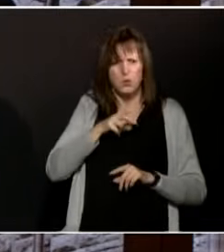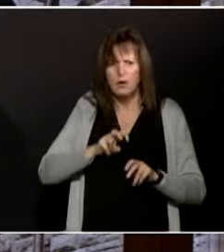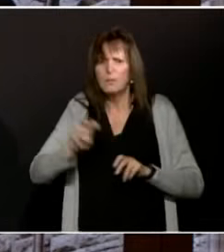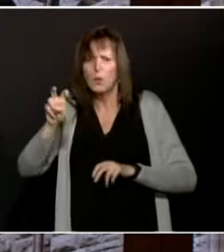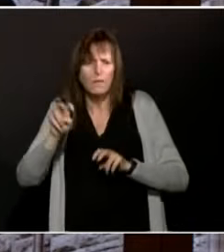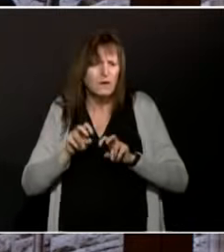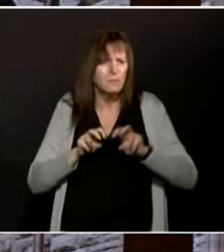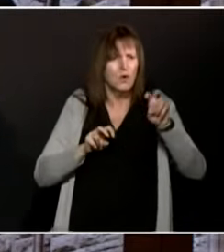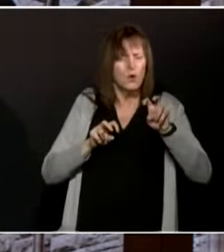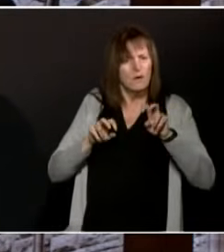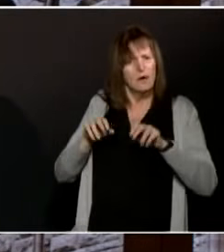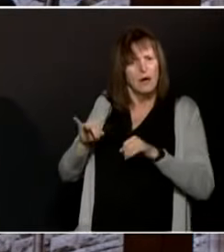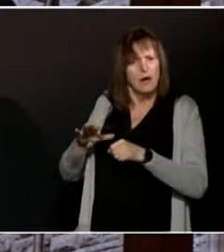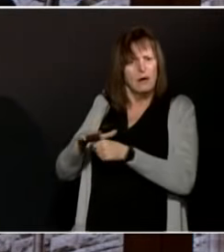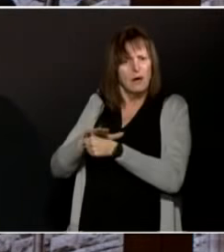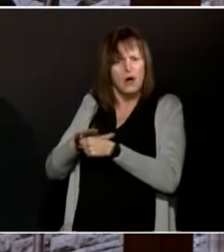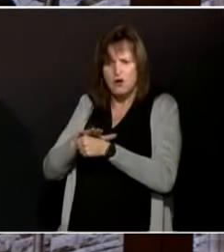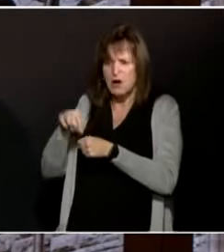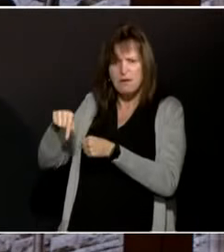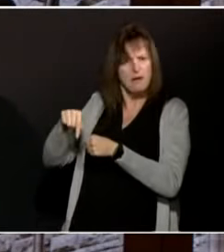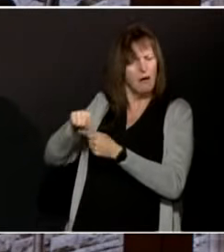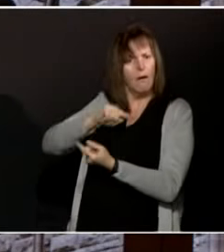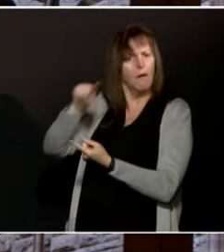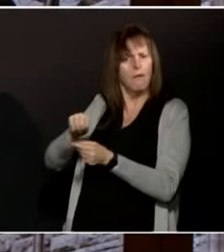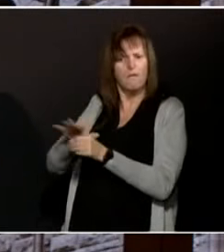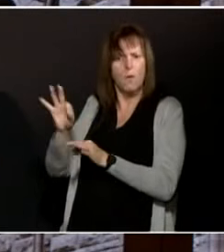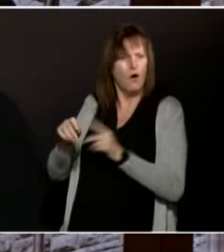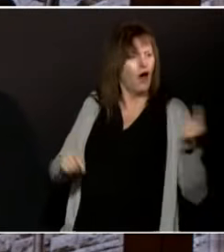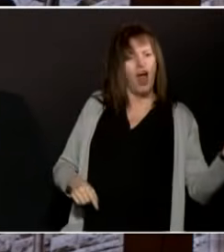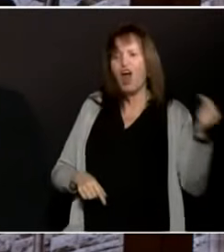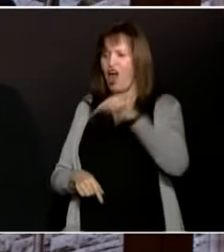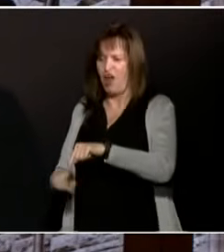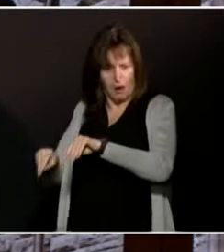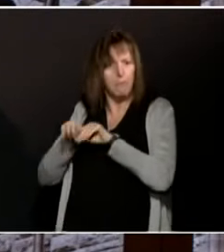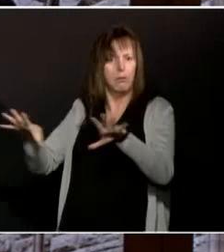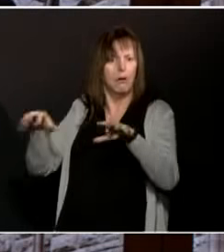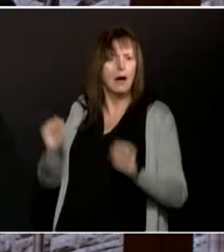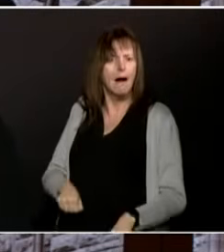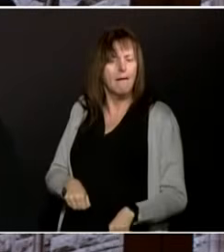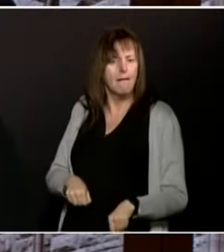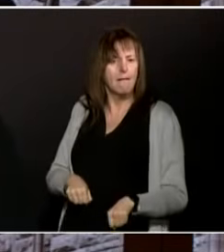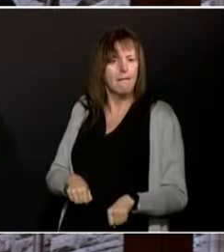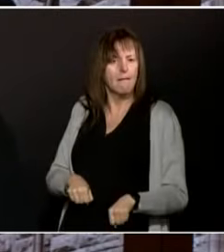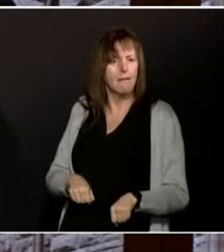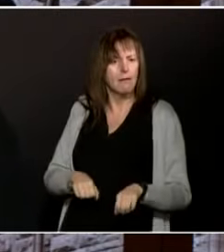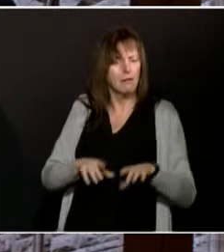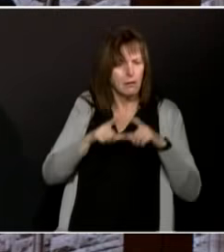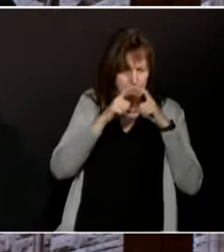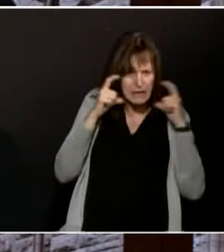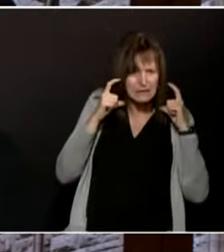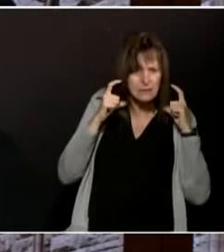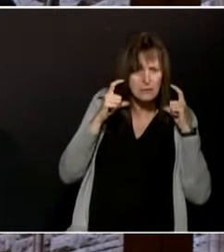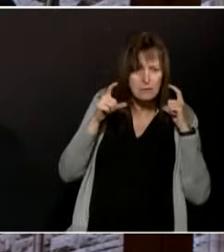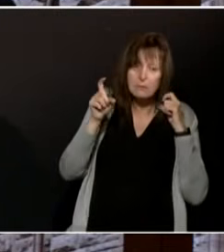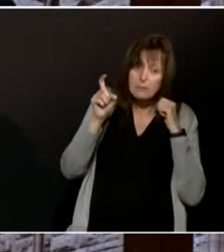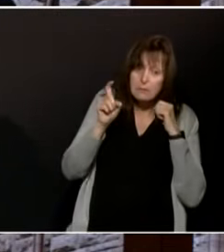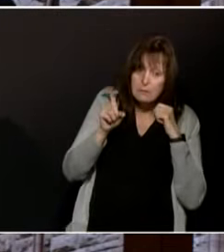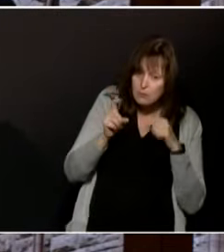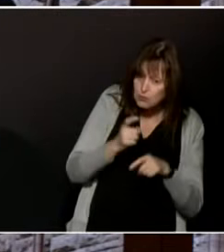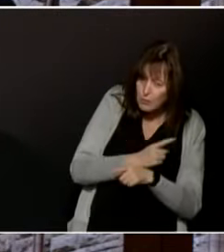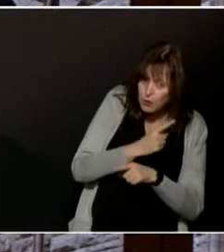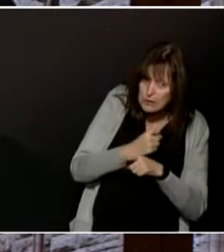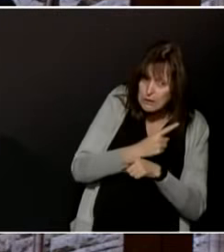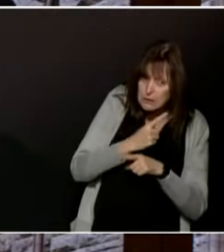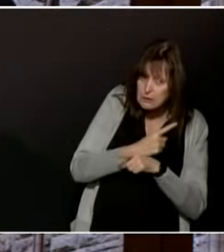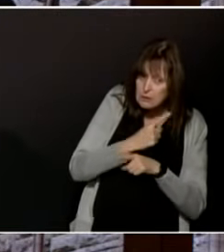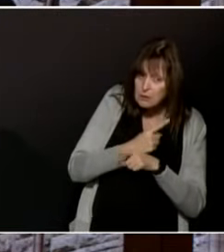another. Encourage one another. Maybe not wearing the mask. To say, and politely, you need to wear that mask properly. In a household, you really can't come in the